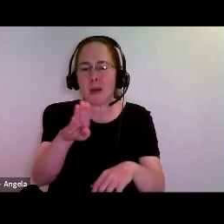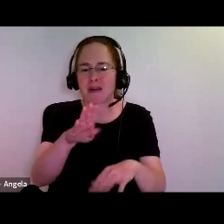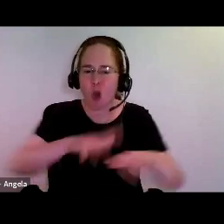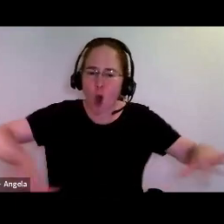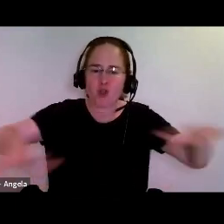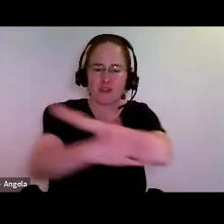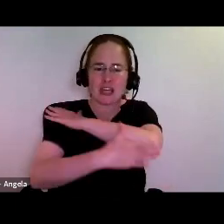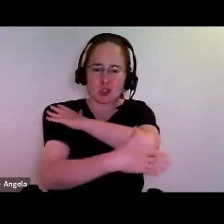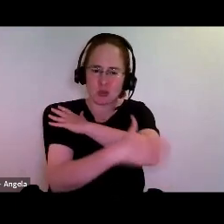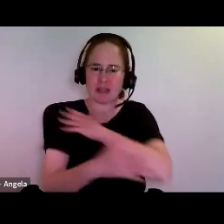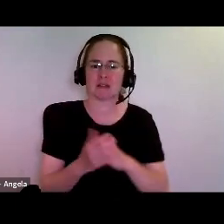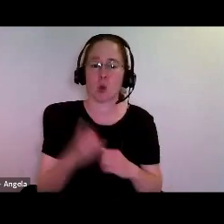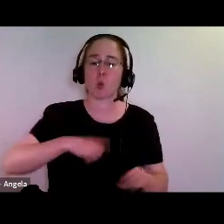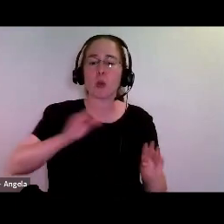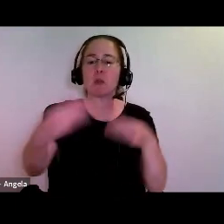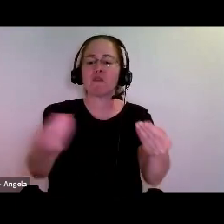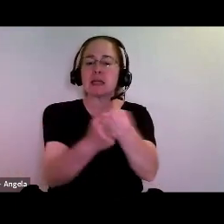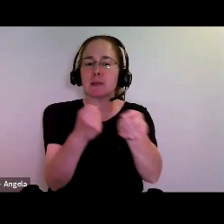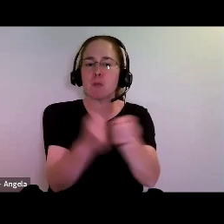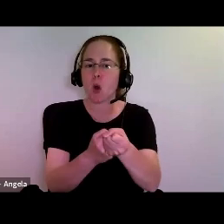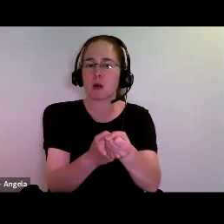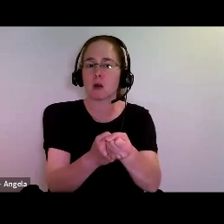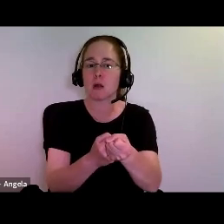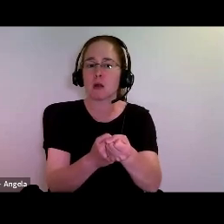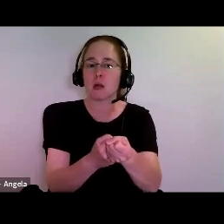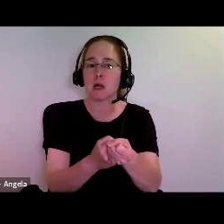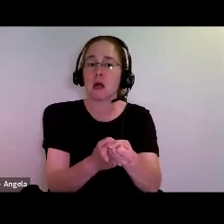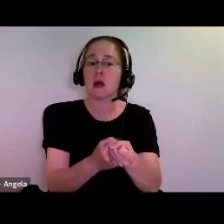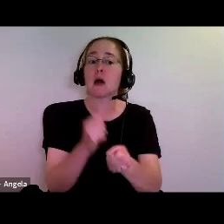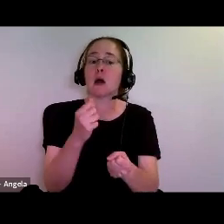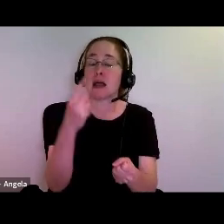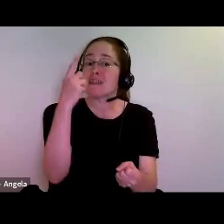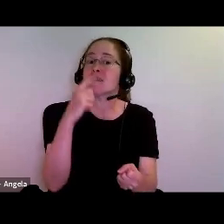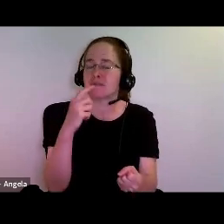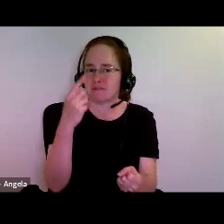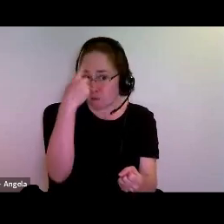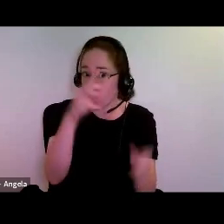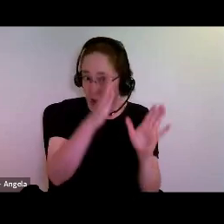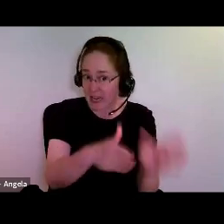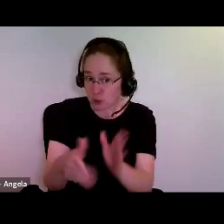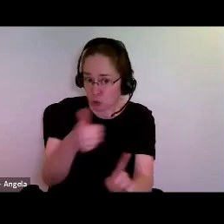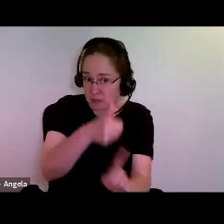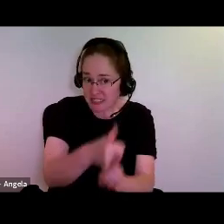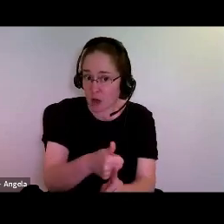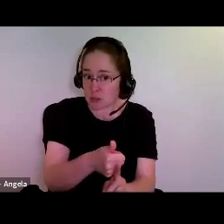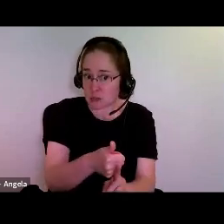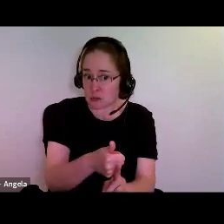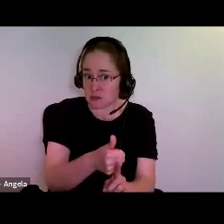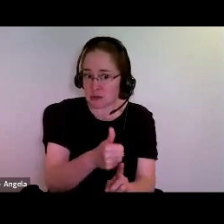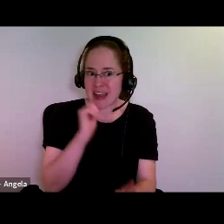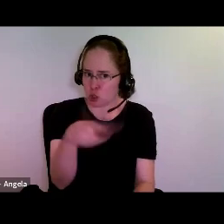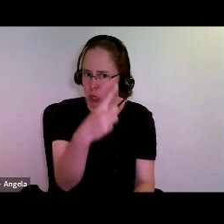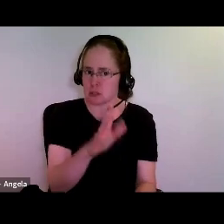providing support for not just the individuals experiencing the challenges and the family. And we mean that in the